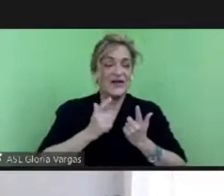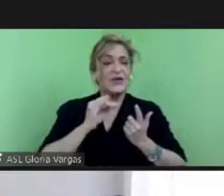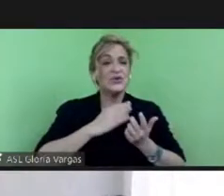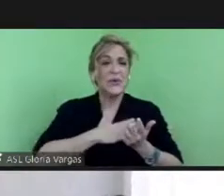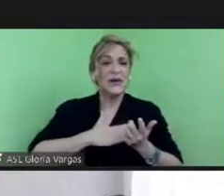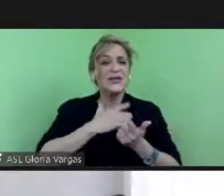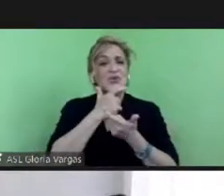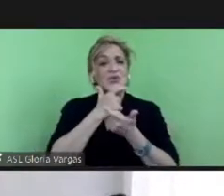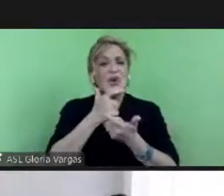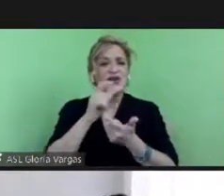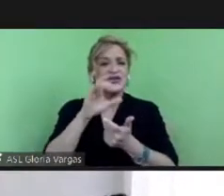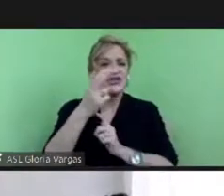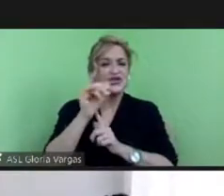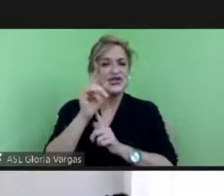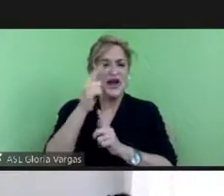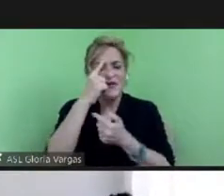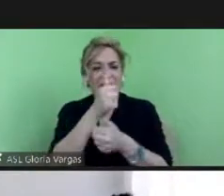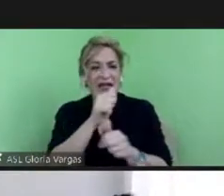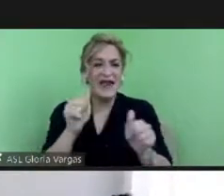any information and our support team